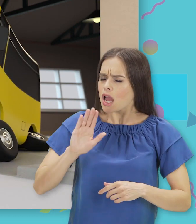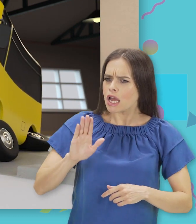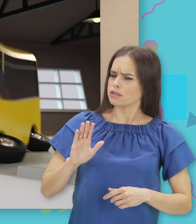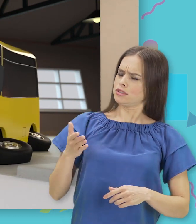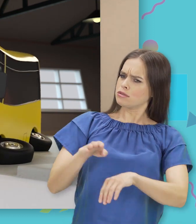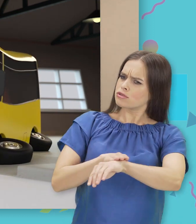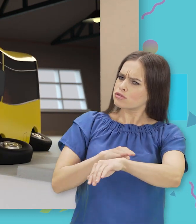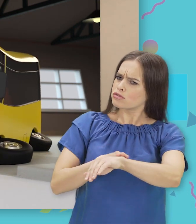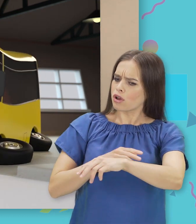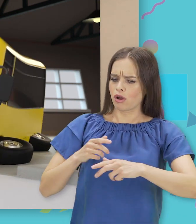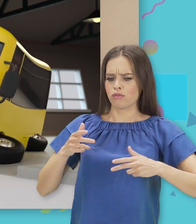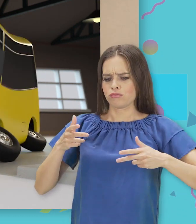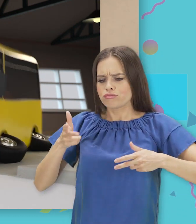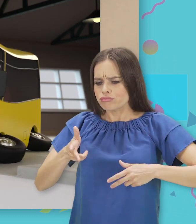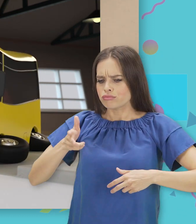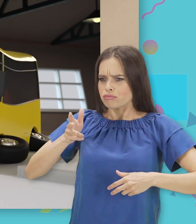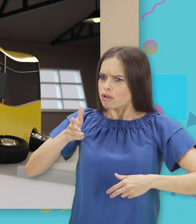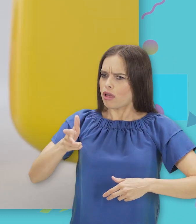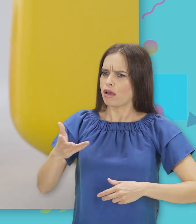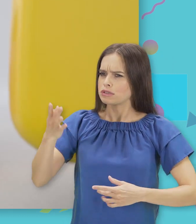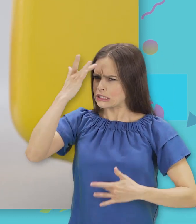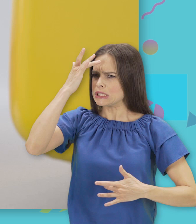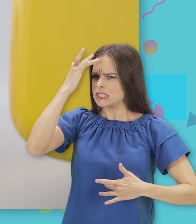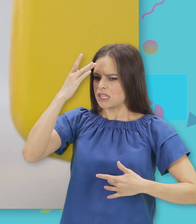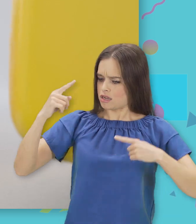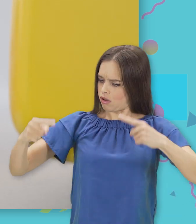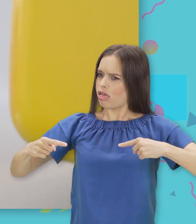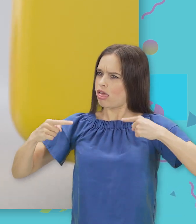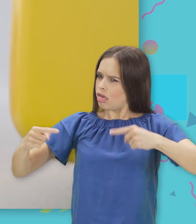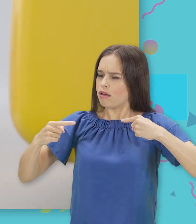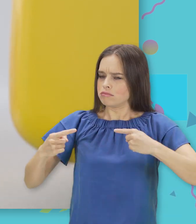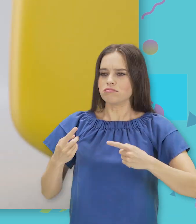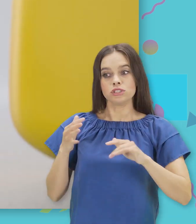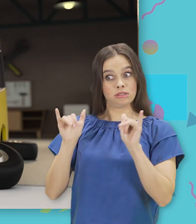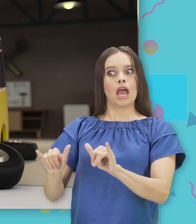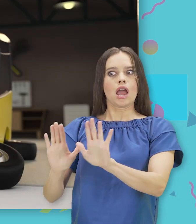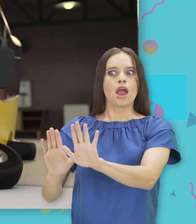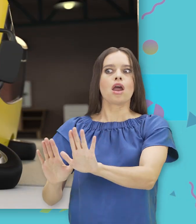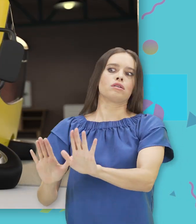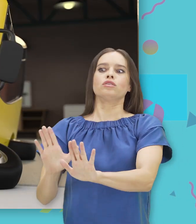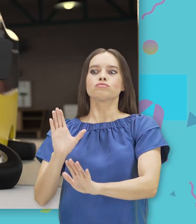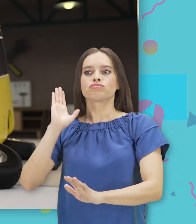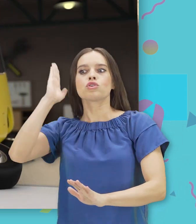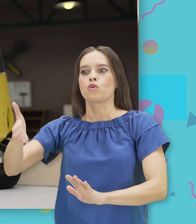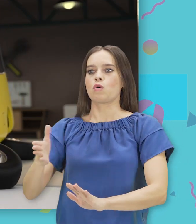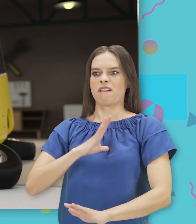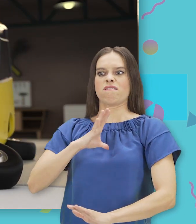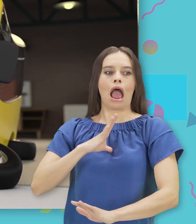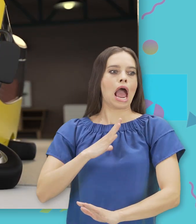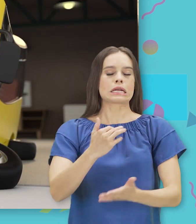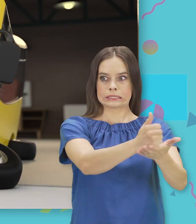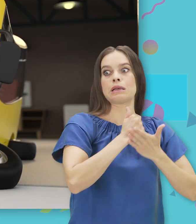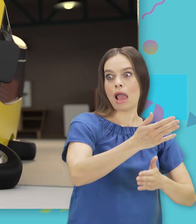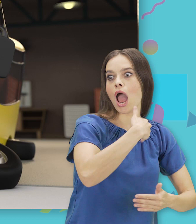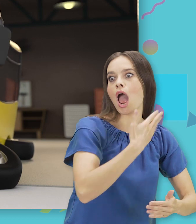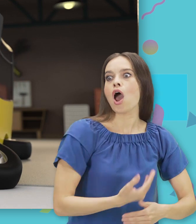Buster, hey, now you seem slow. You are sick, your wheels won't go. You stay here, you'll be okay. Help will soon